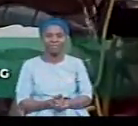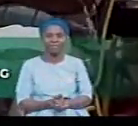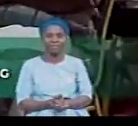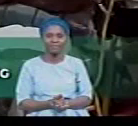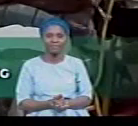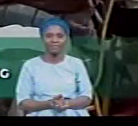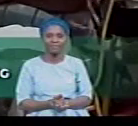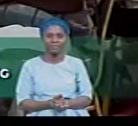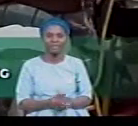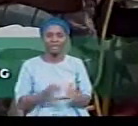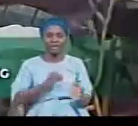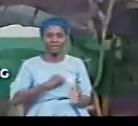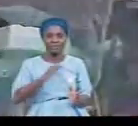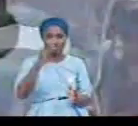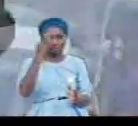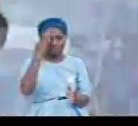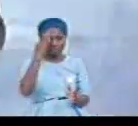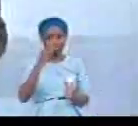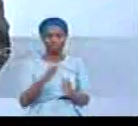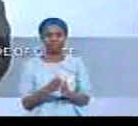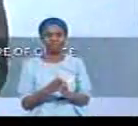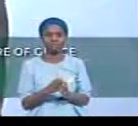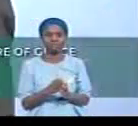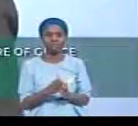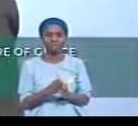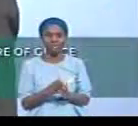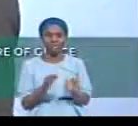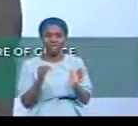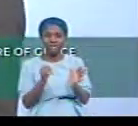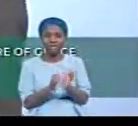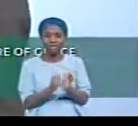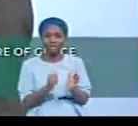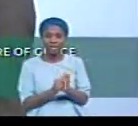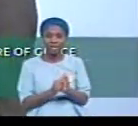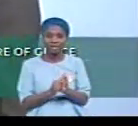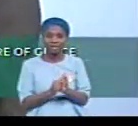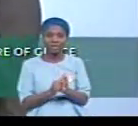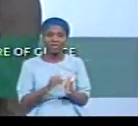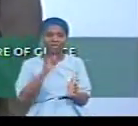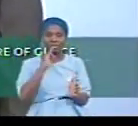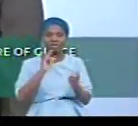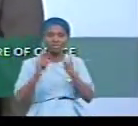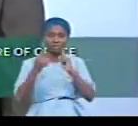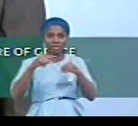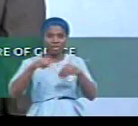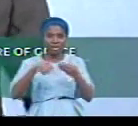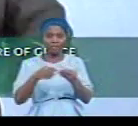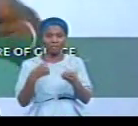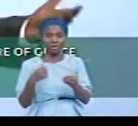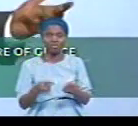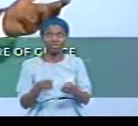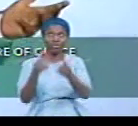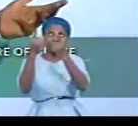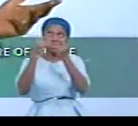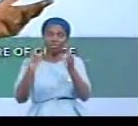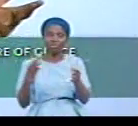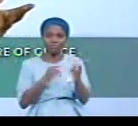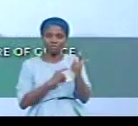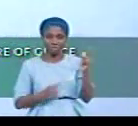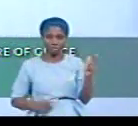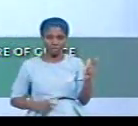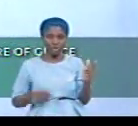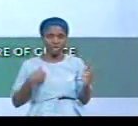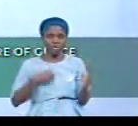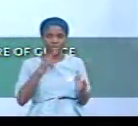primarily that refers to the coming of the Lord. We've been waiting for